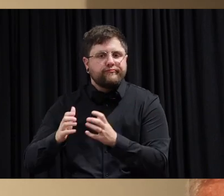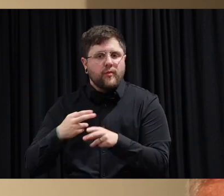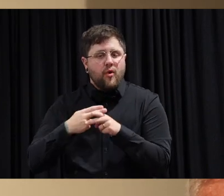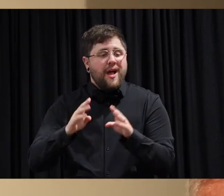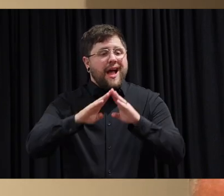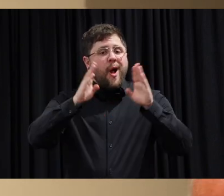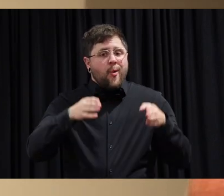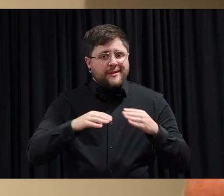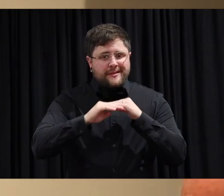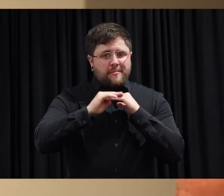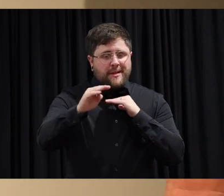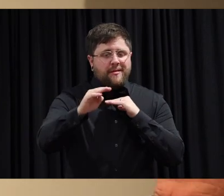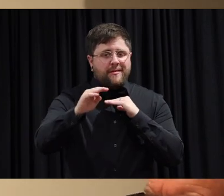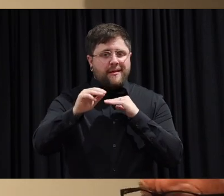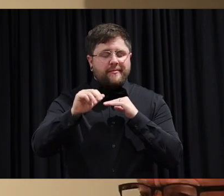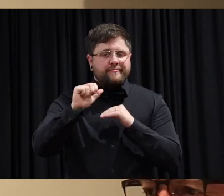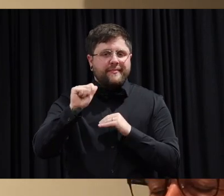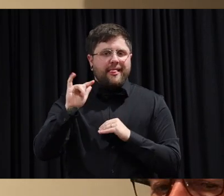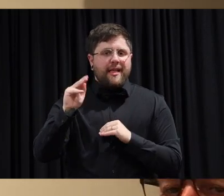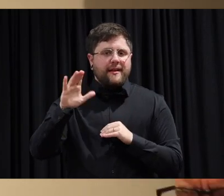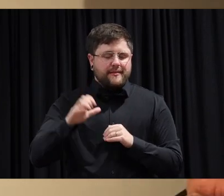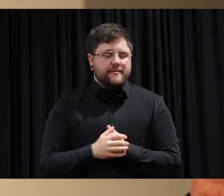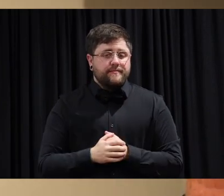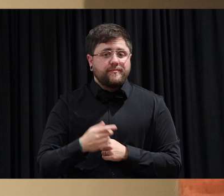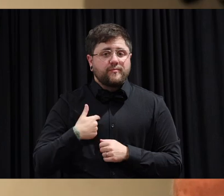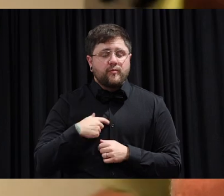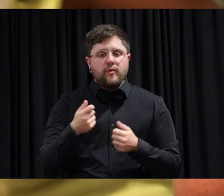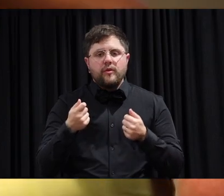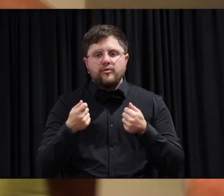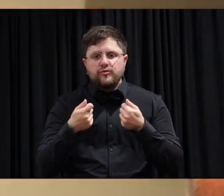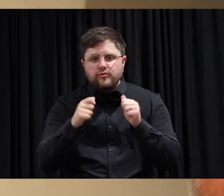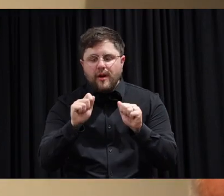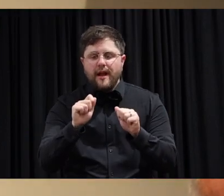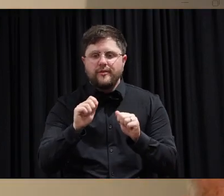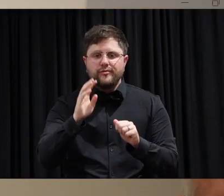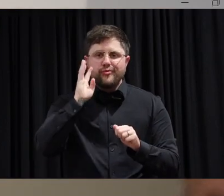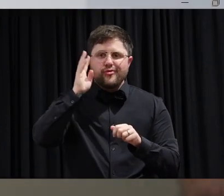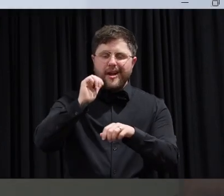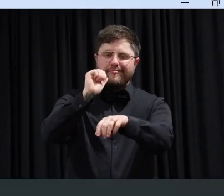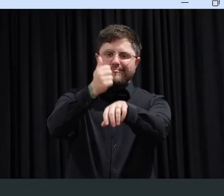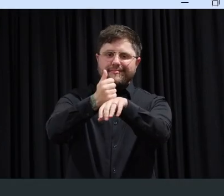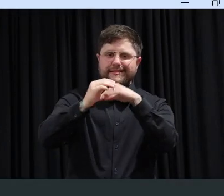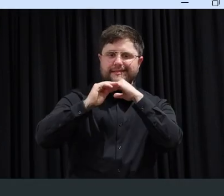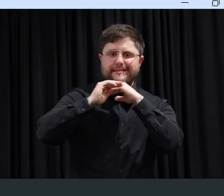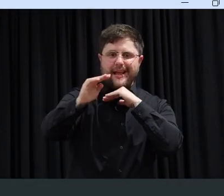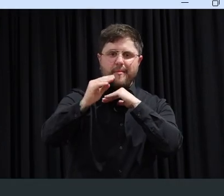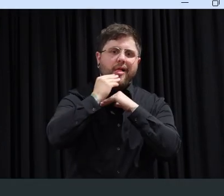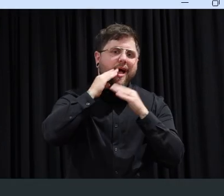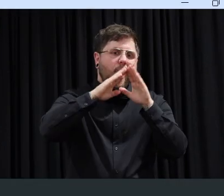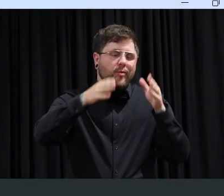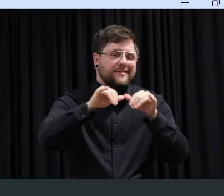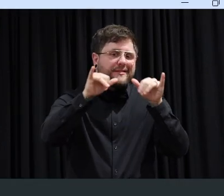Stability Alliance. And we are specifically trying to create a stable housing system across Kent County,